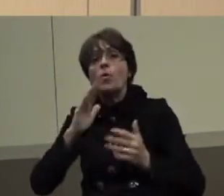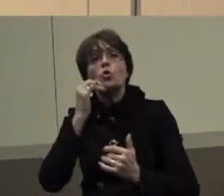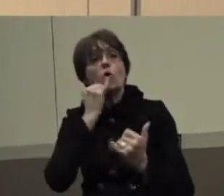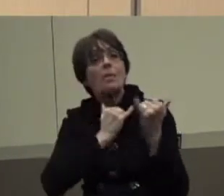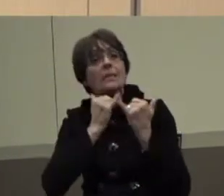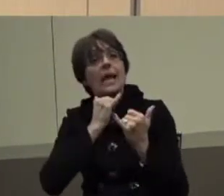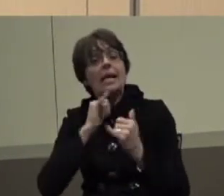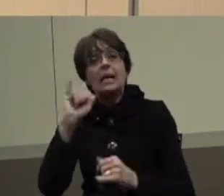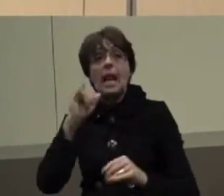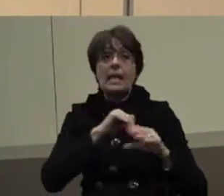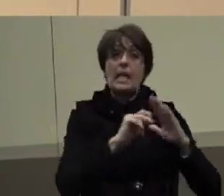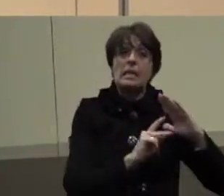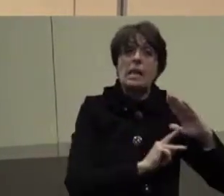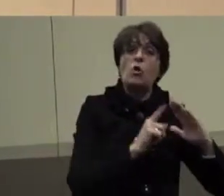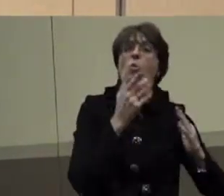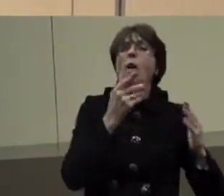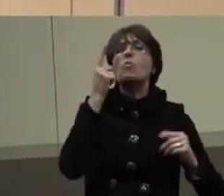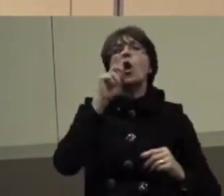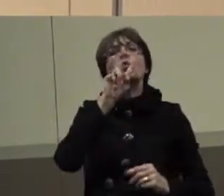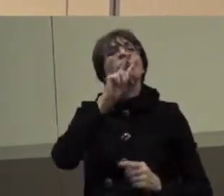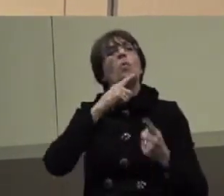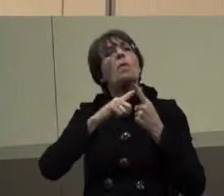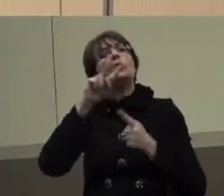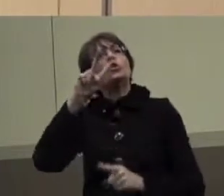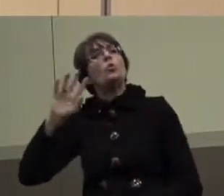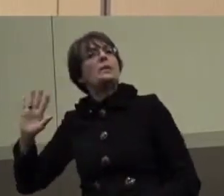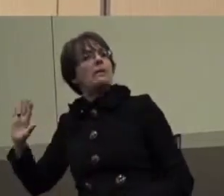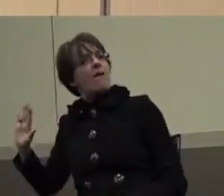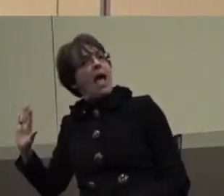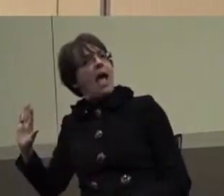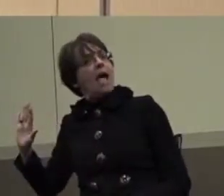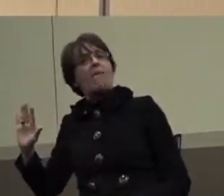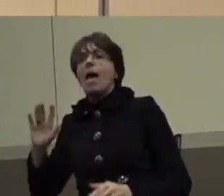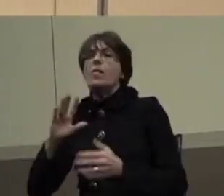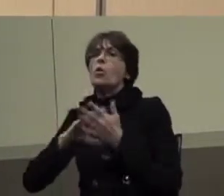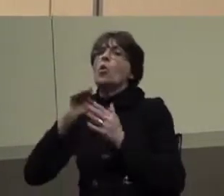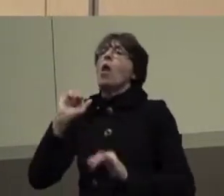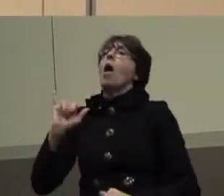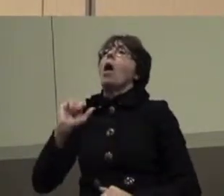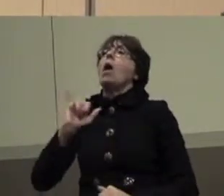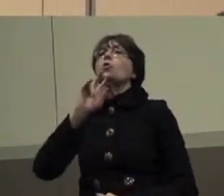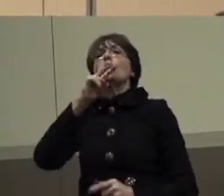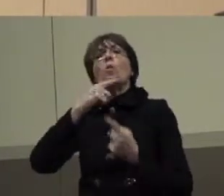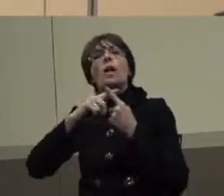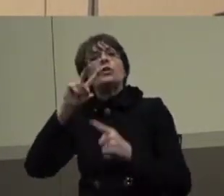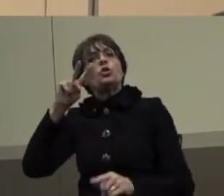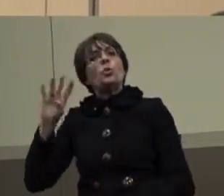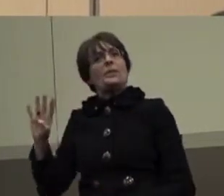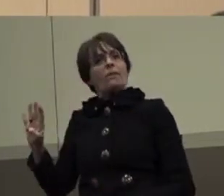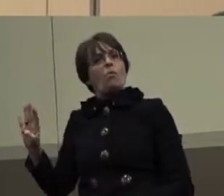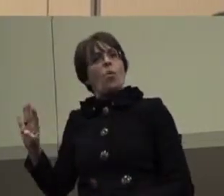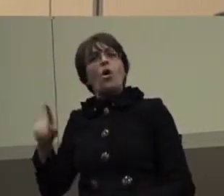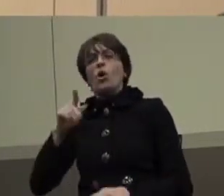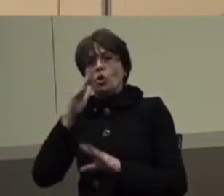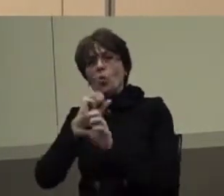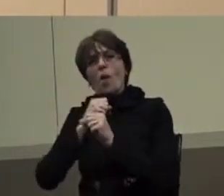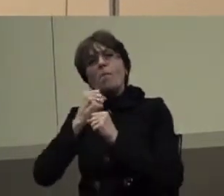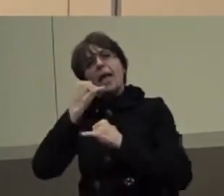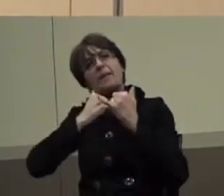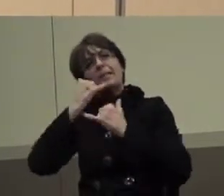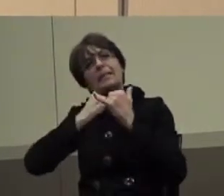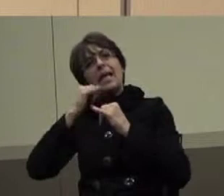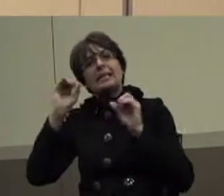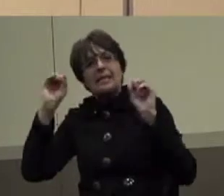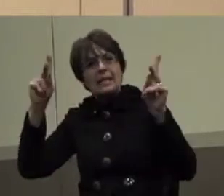were in kindergarten, you might have thought that 2 + 2 was 5. But then you learned that 2 + 2 was 4. And you're going to make mistakes, and that's